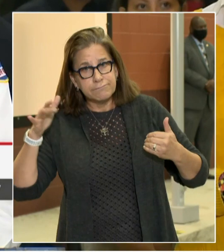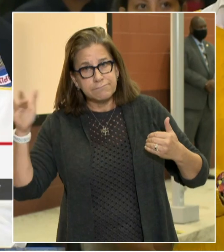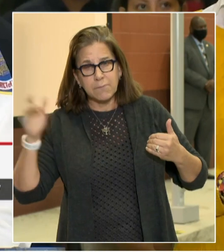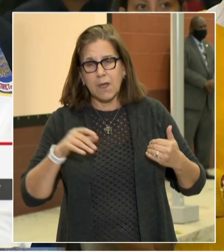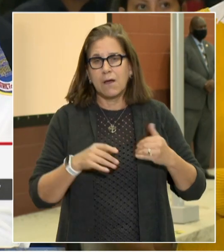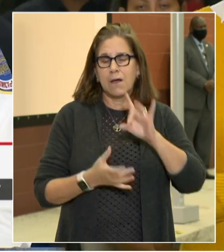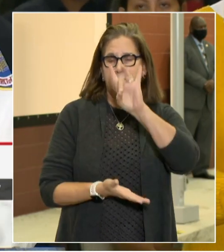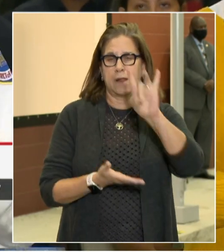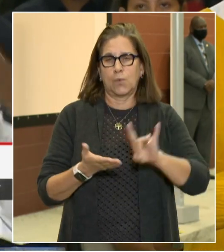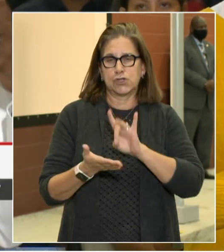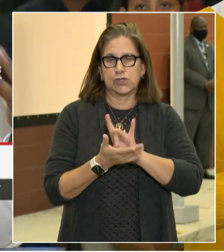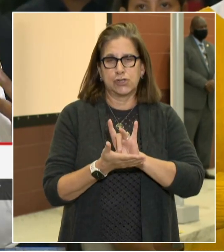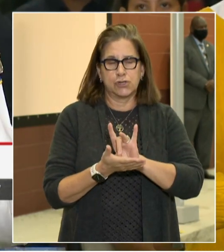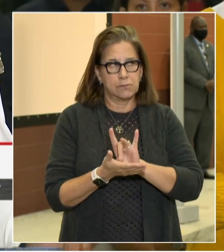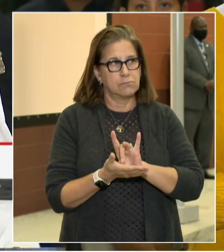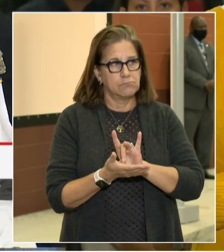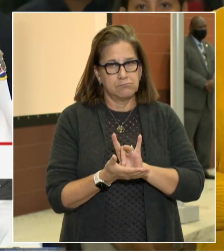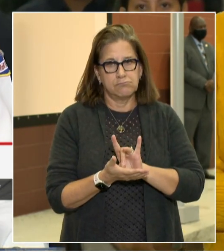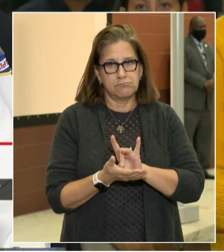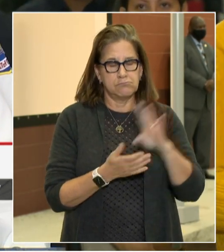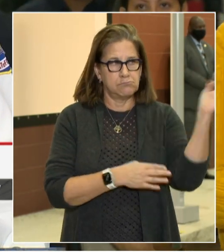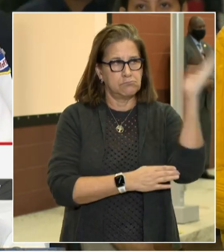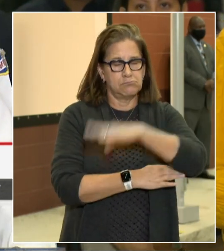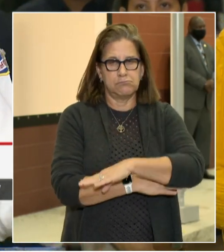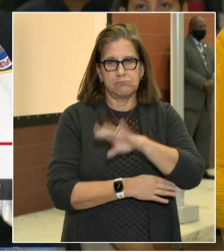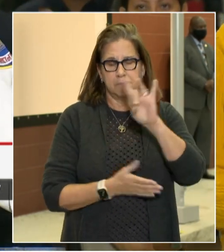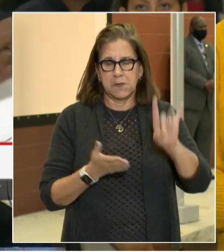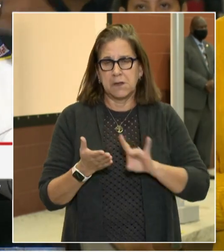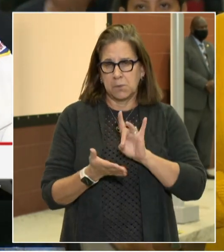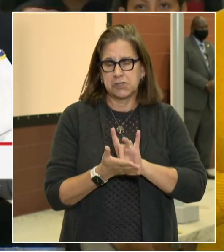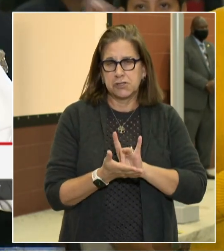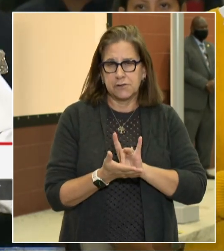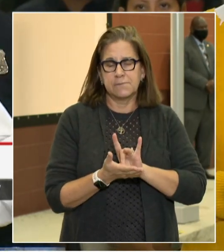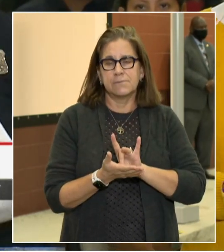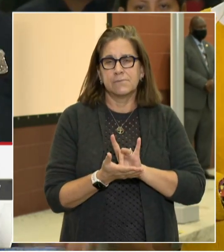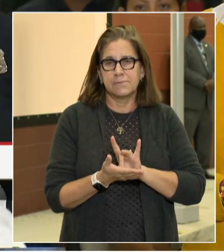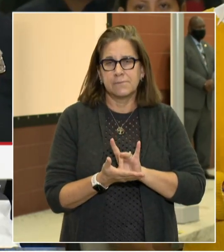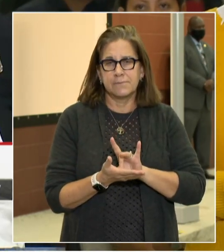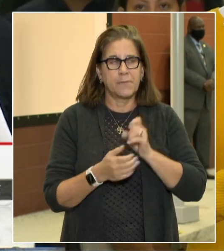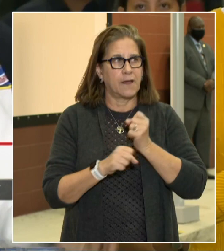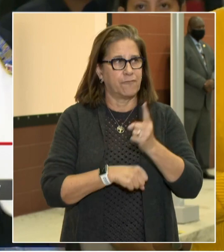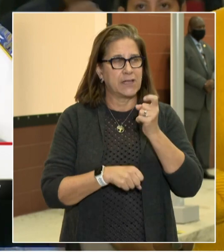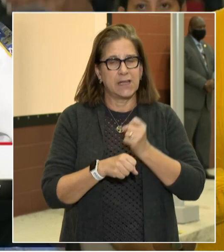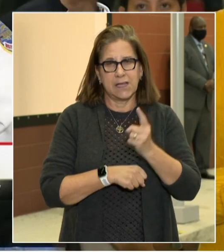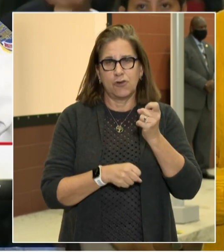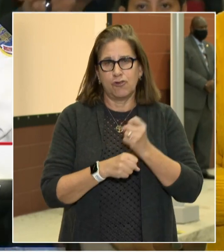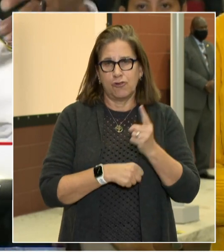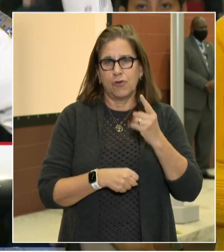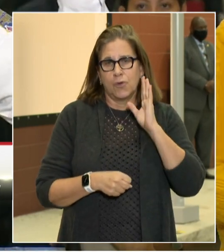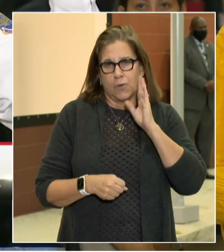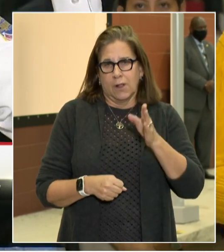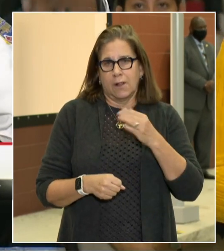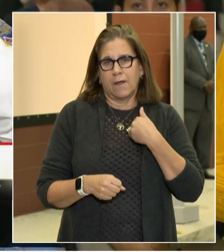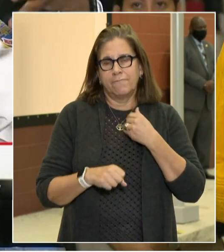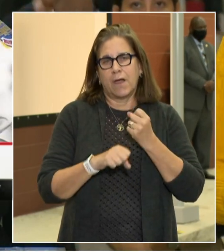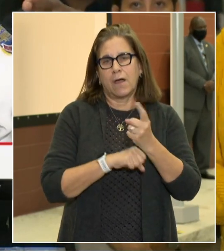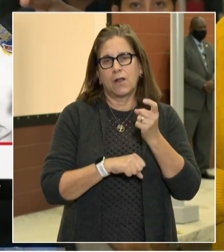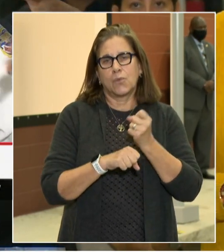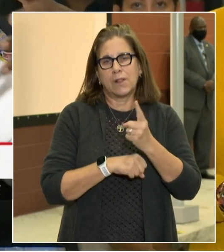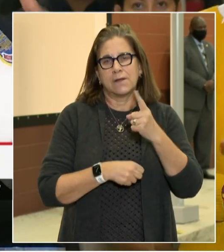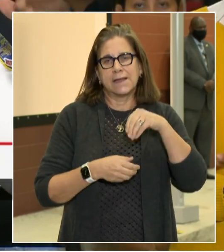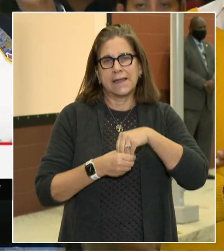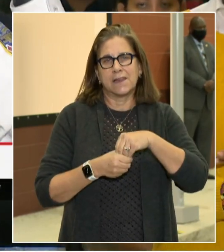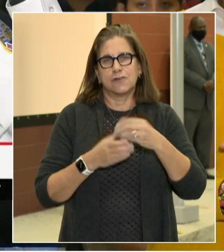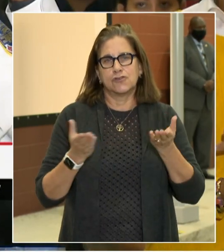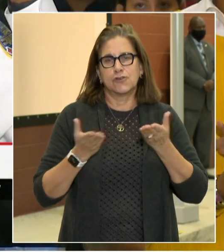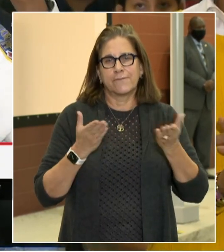and what we do every year, we do our annual in-service training. And what we look to do as we get this initial training